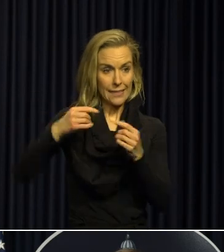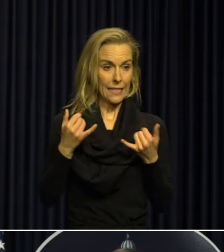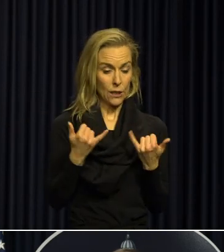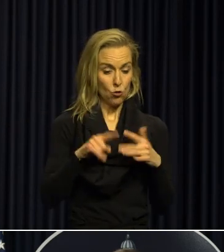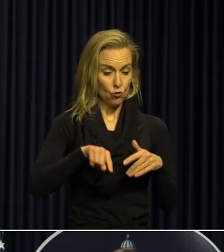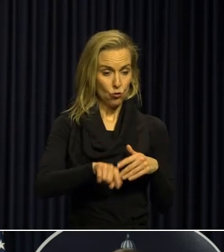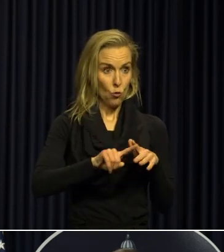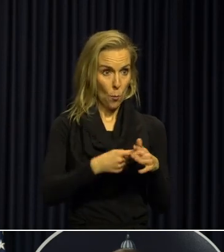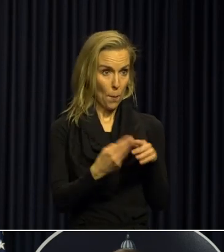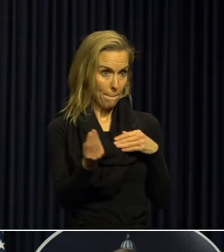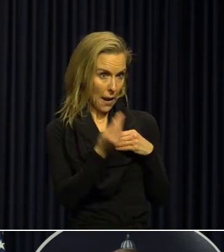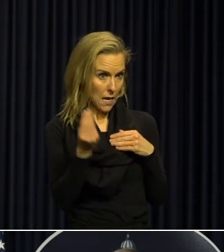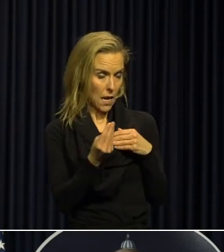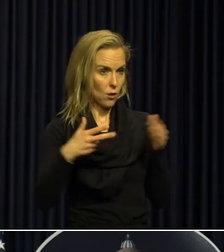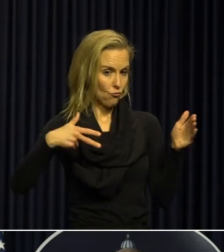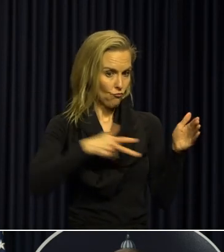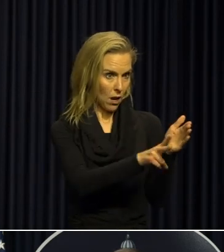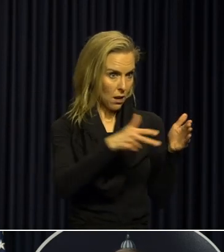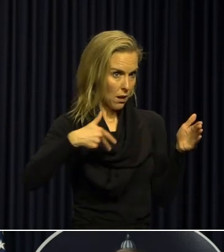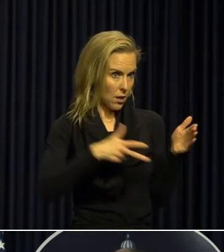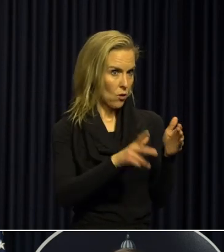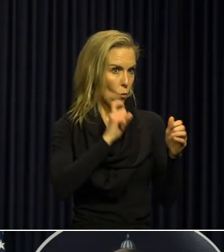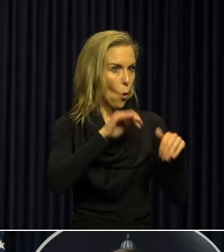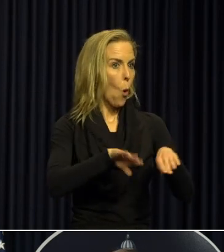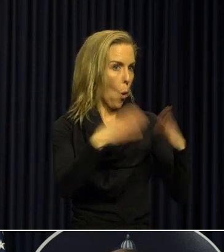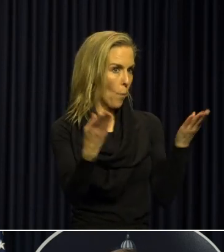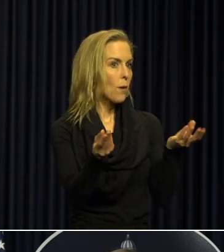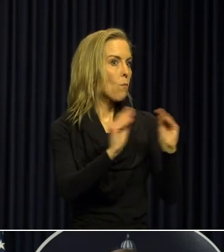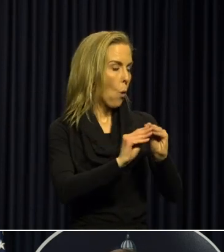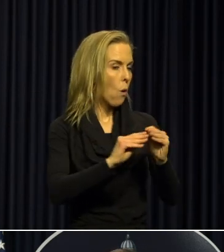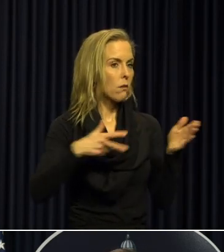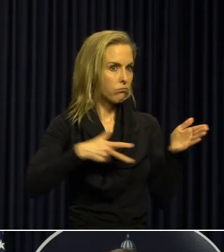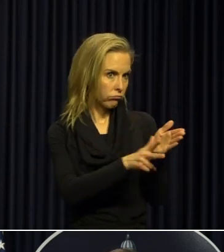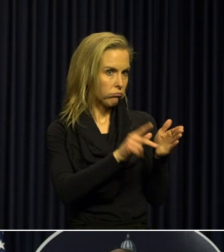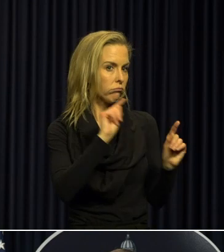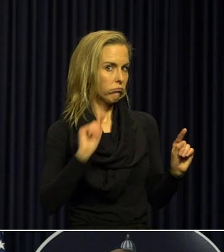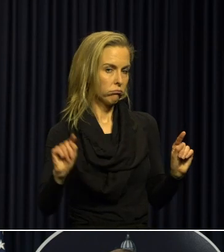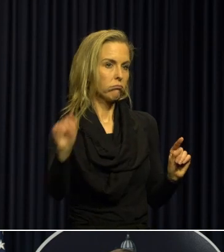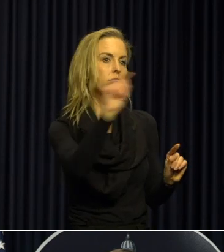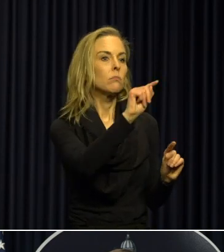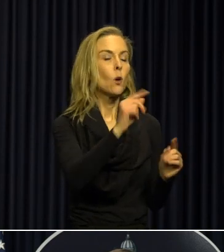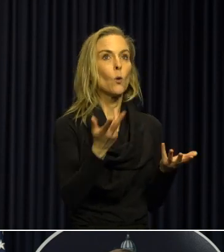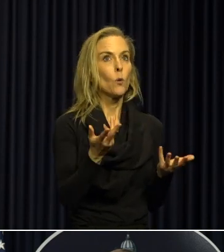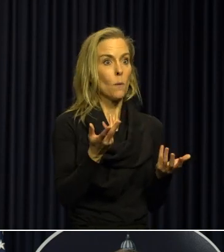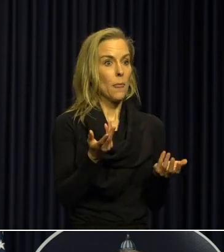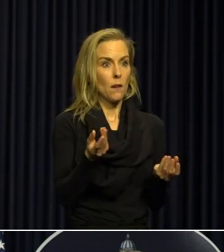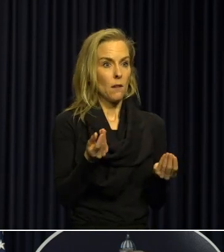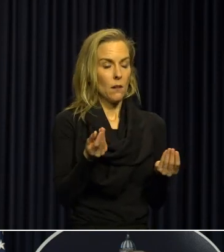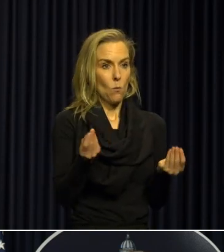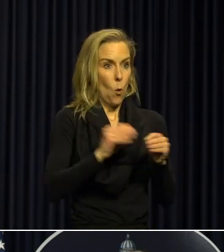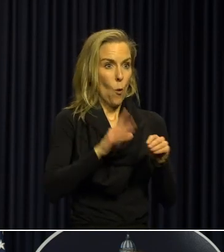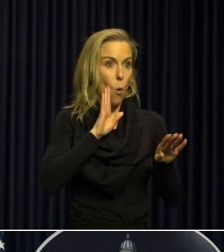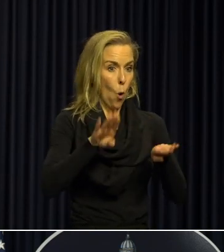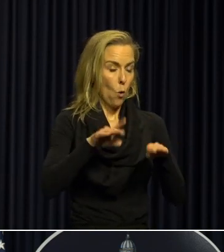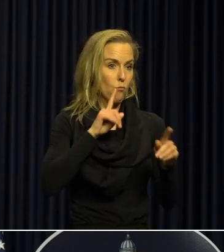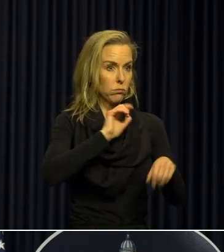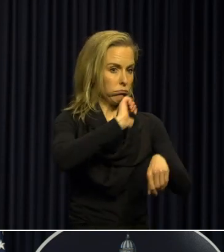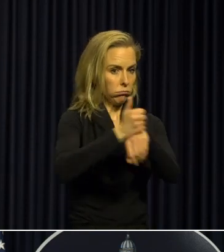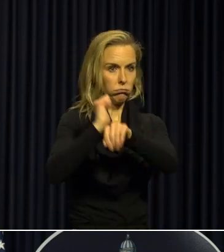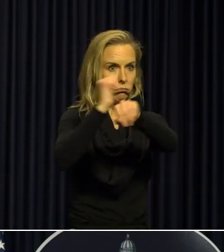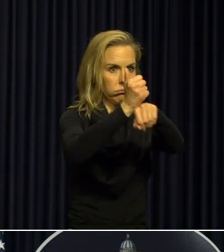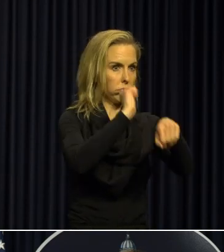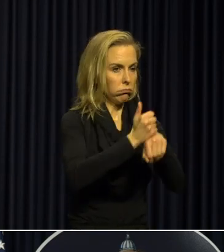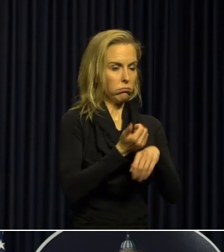testing locations by a factor of 2 or 3 than we have had in any week here in